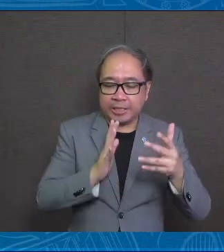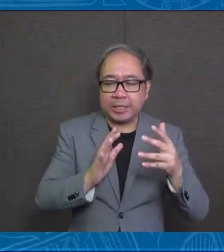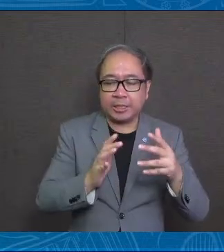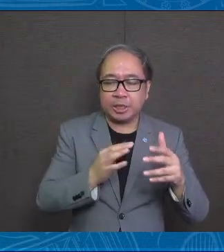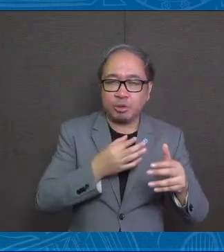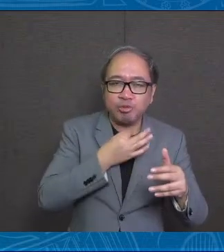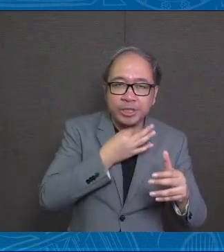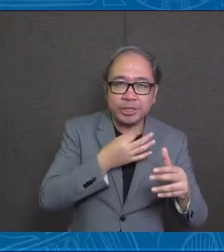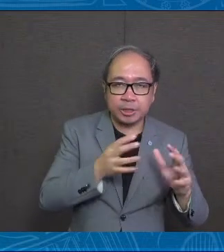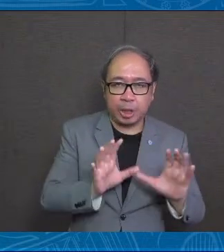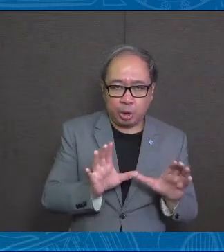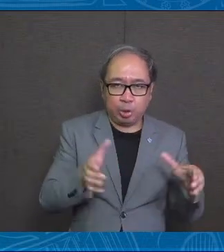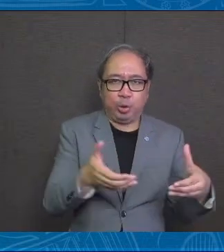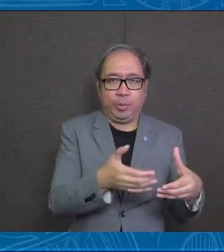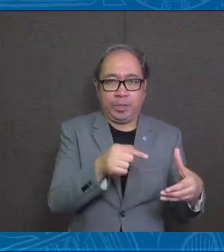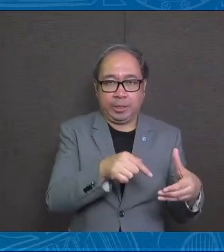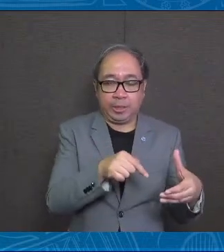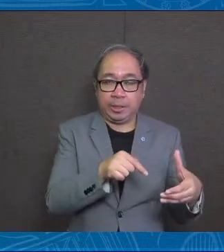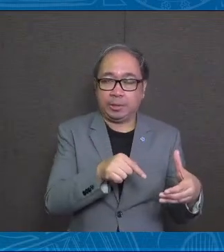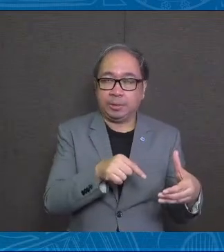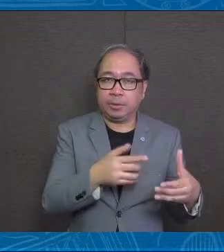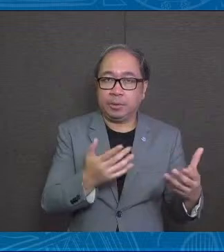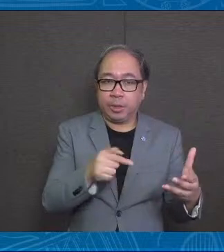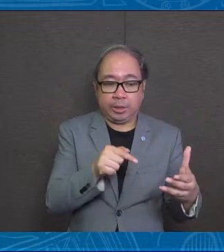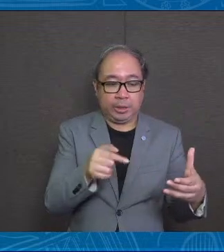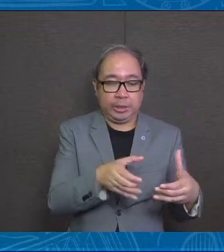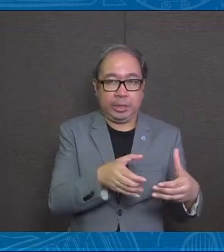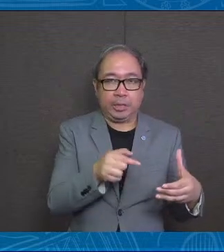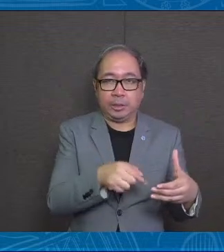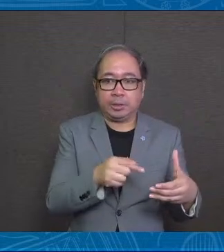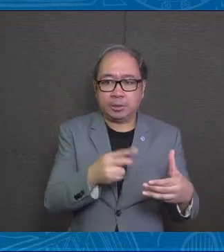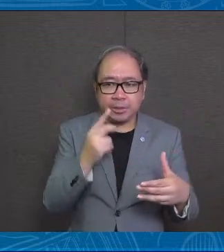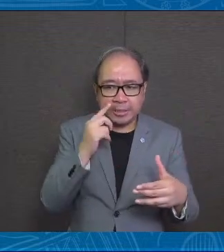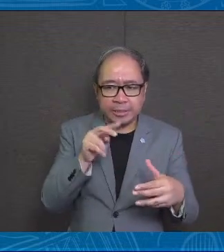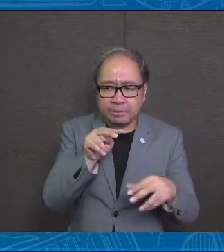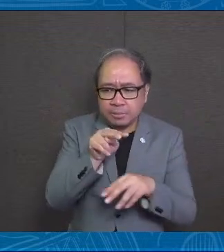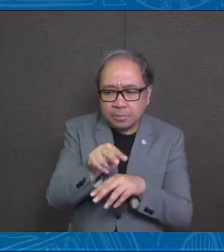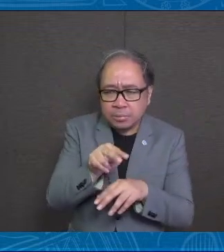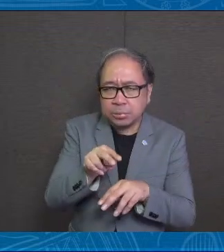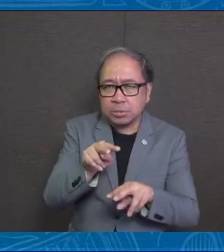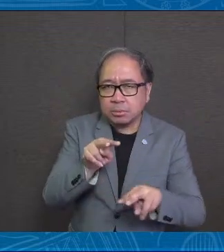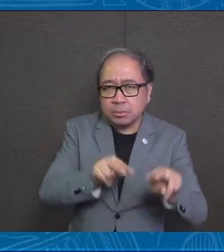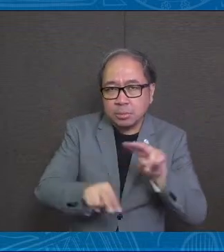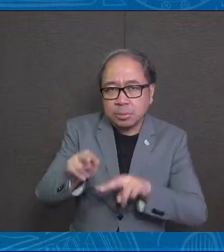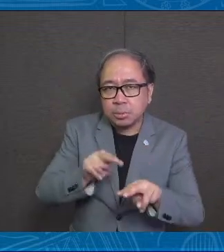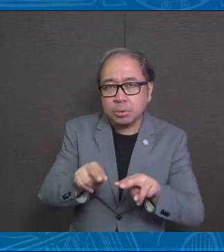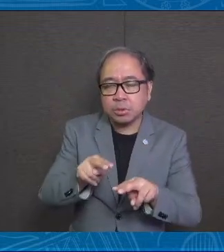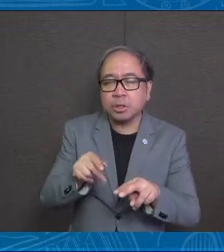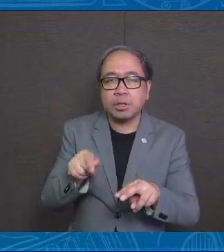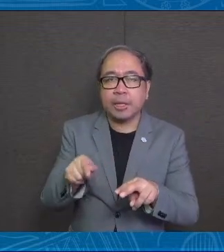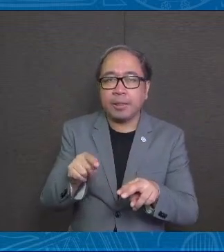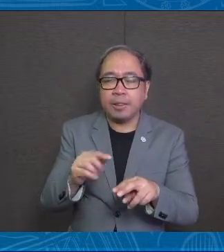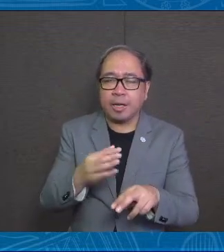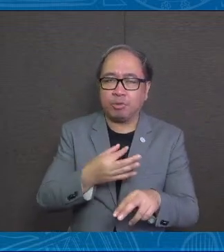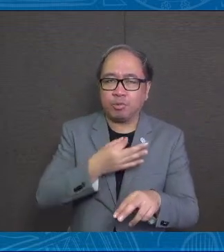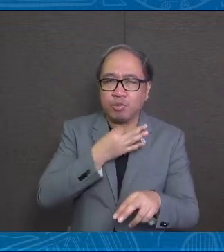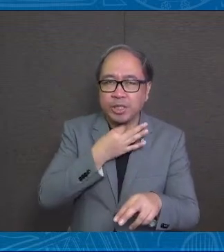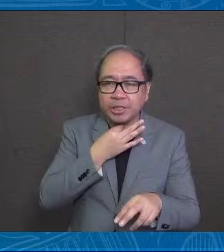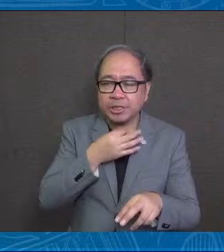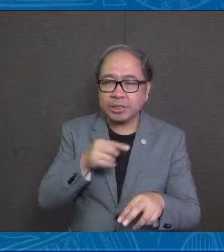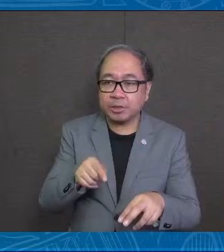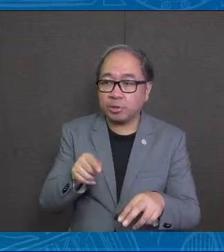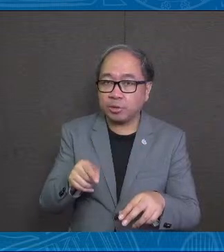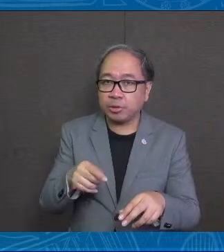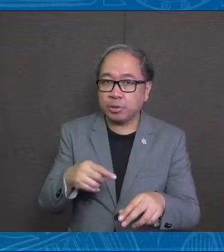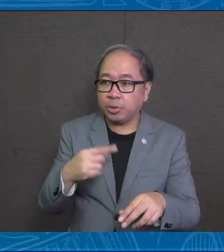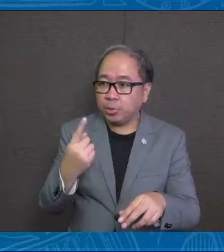And the committees that govern the risk, and they will assign the risk